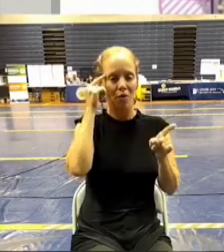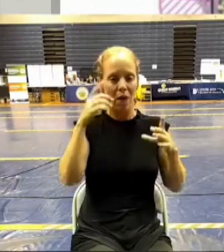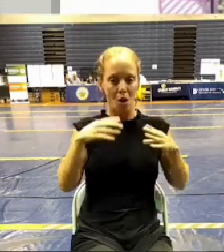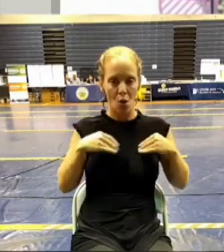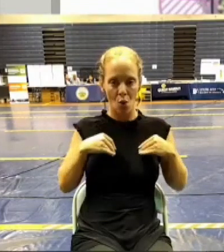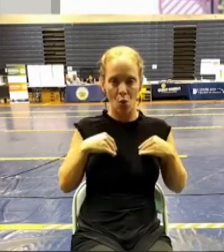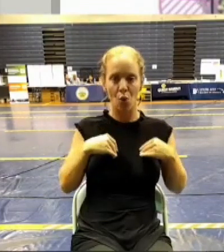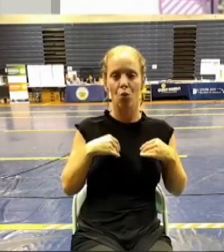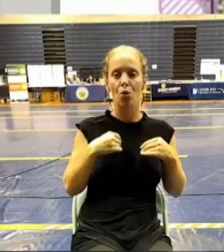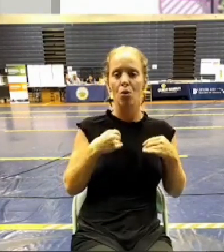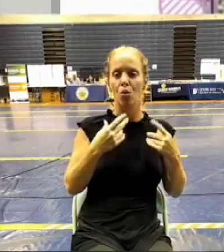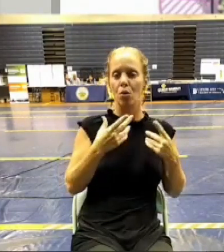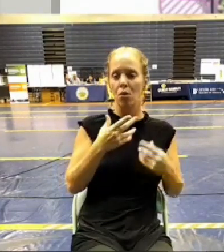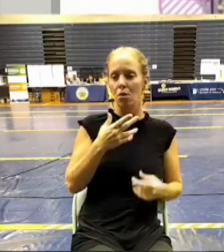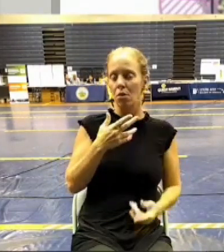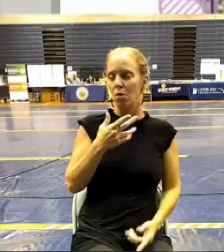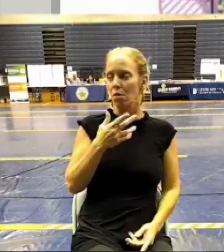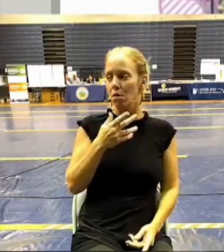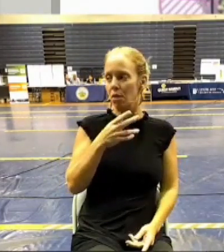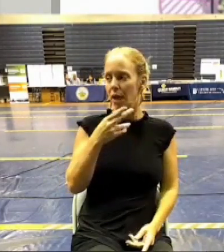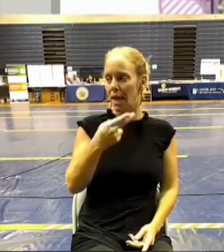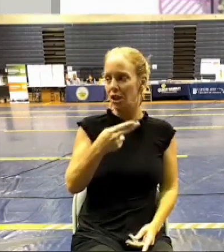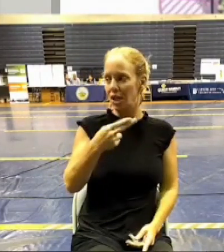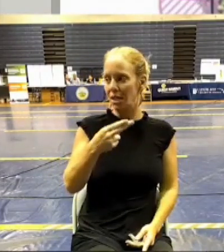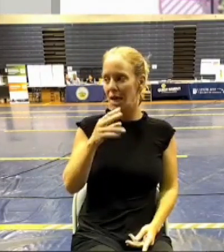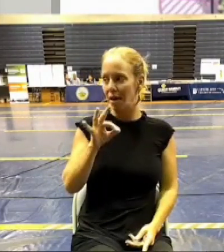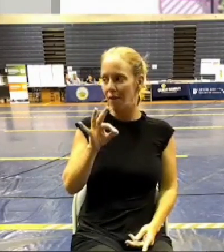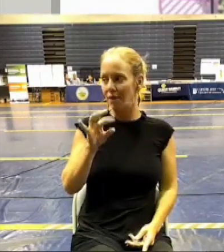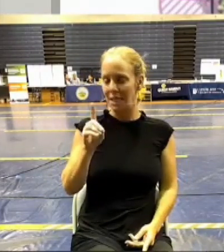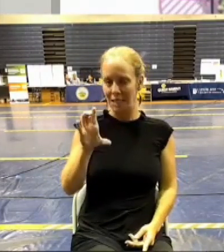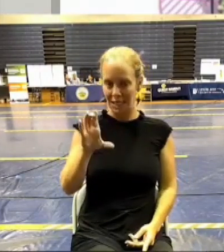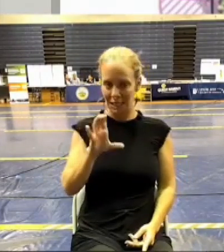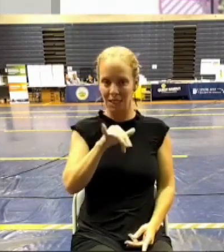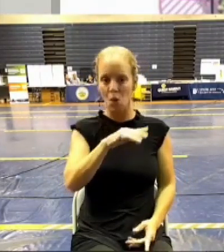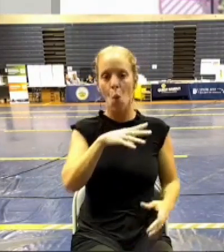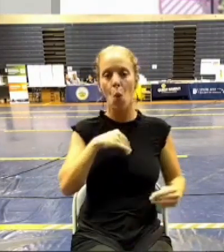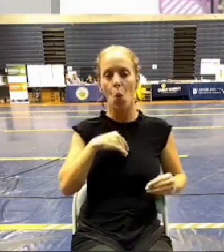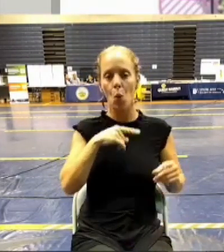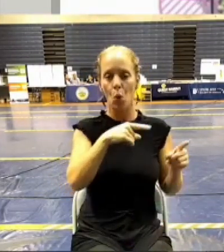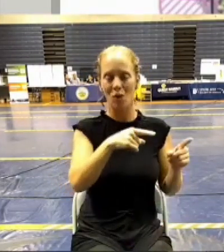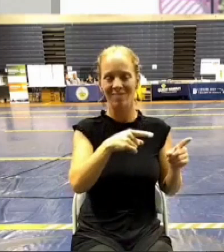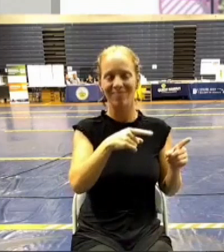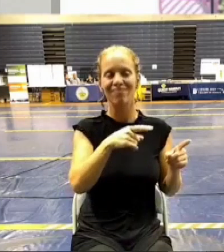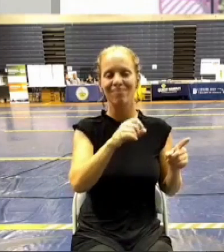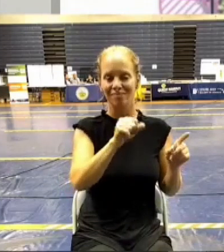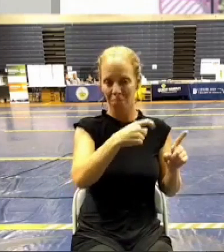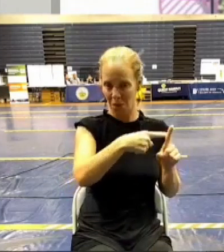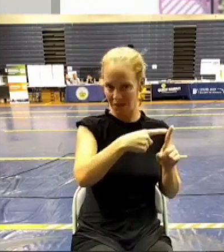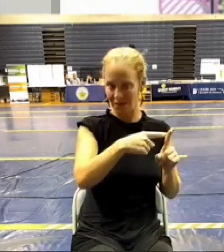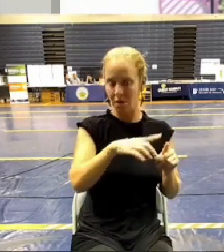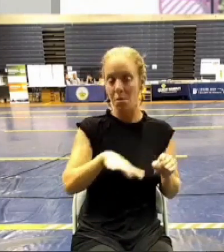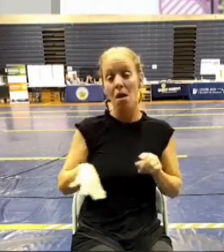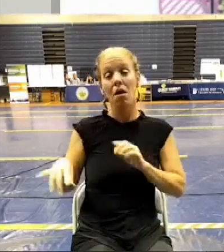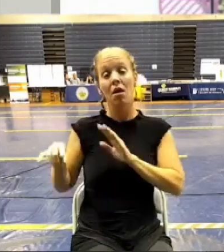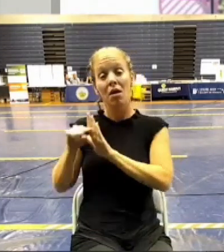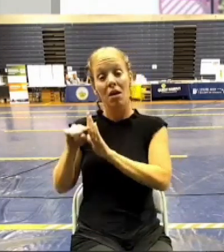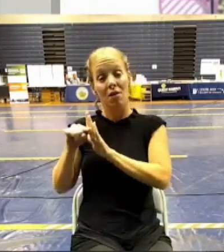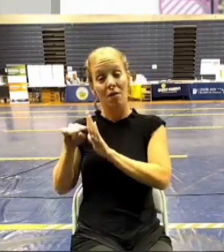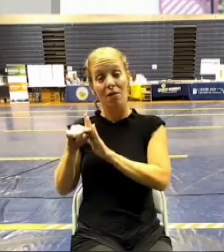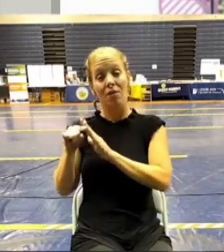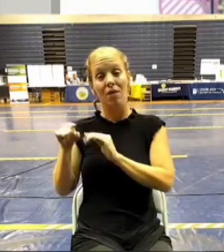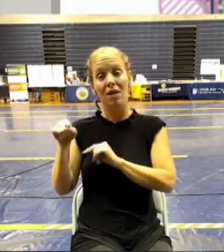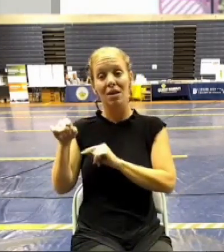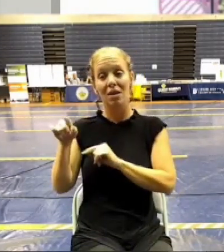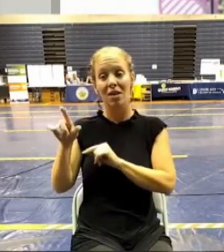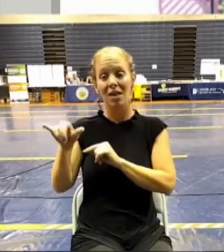HHFDC, and the land is undeveloped. The disadvantage of this parcel is that it's